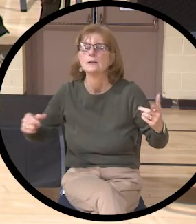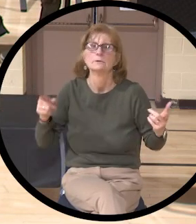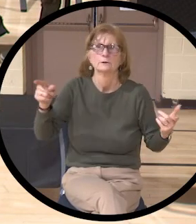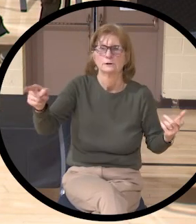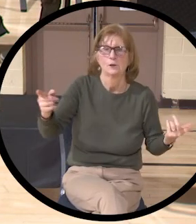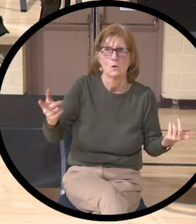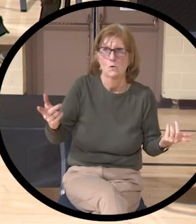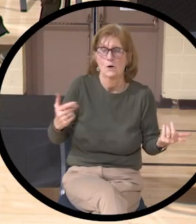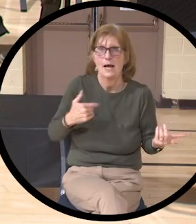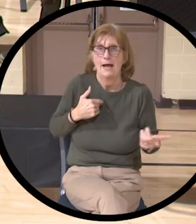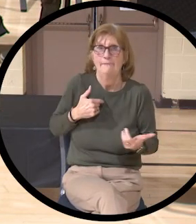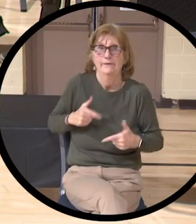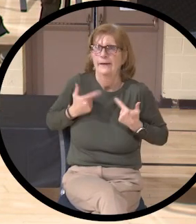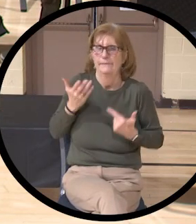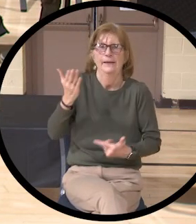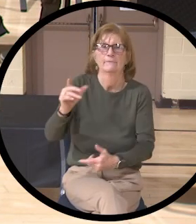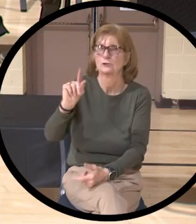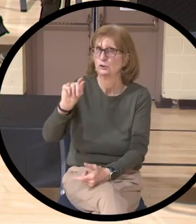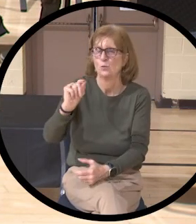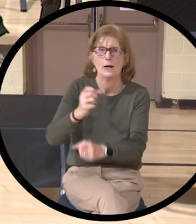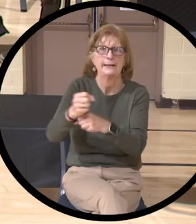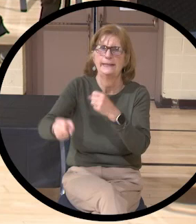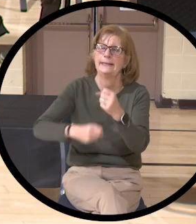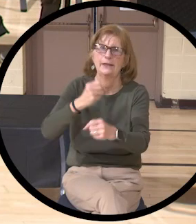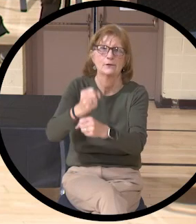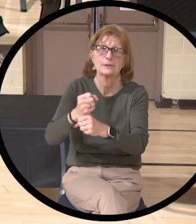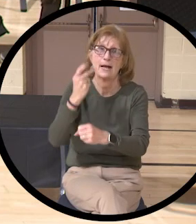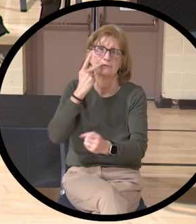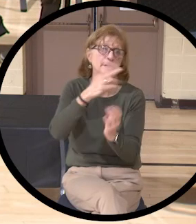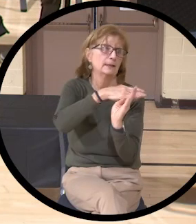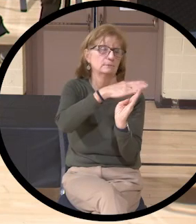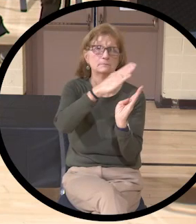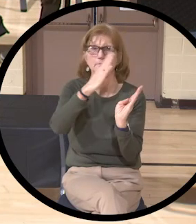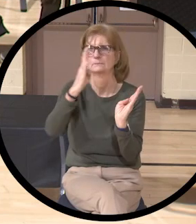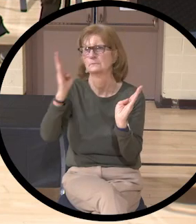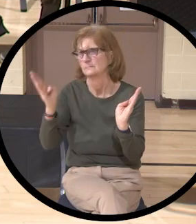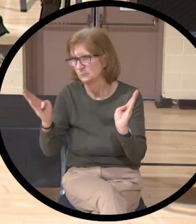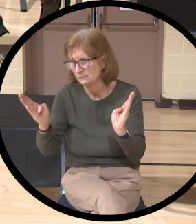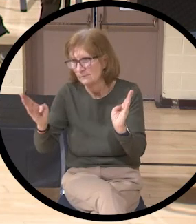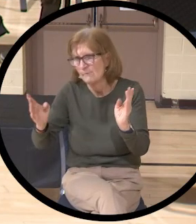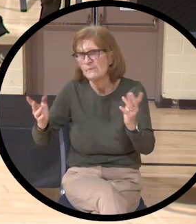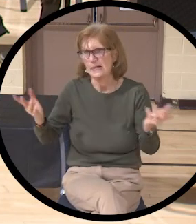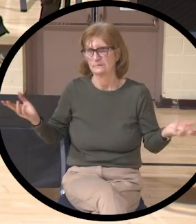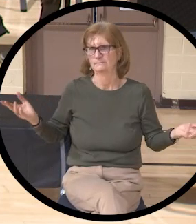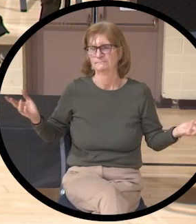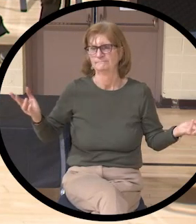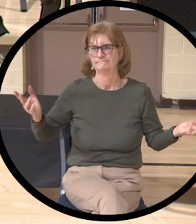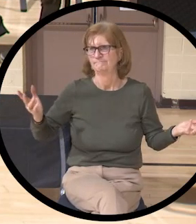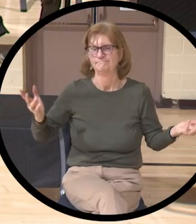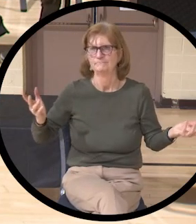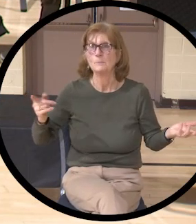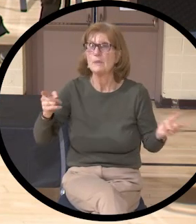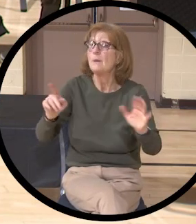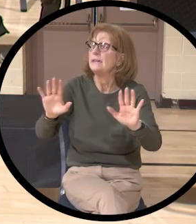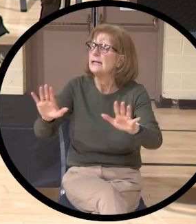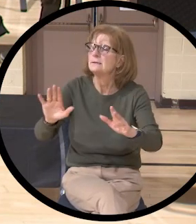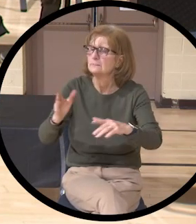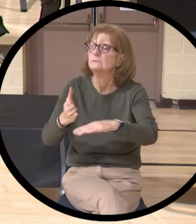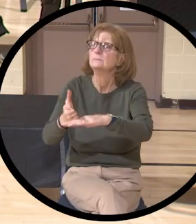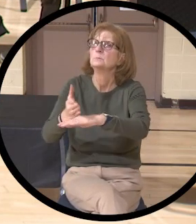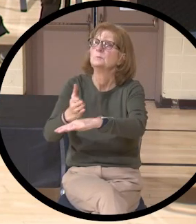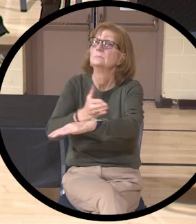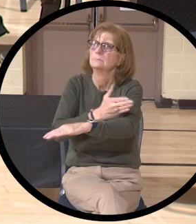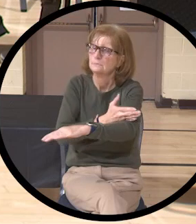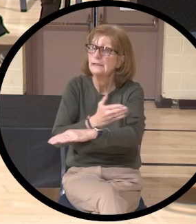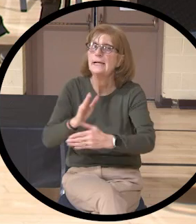for 20-some years when it was first here in the beginning, and when it has stabilized. And it's nice that other people in Highland